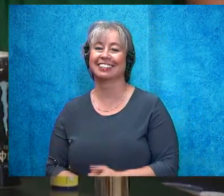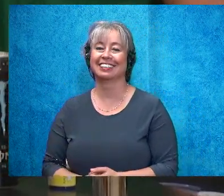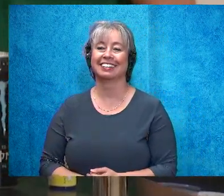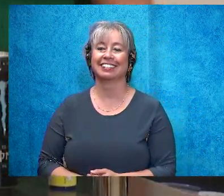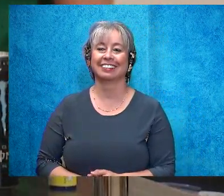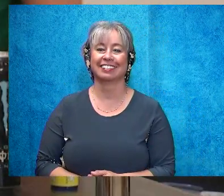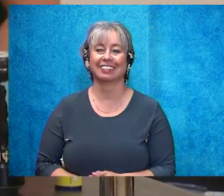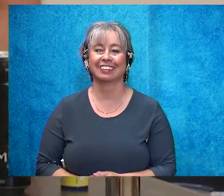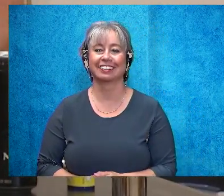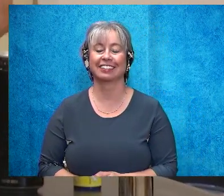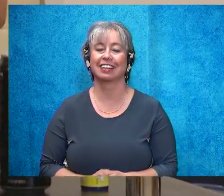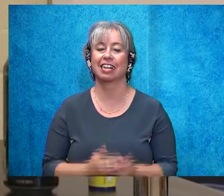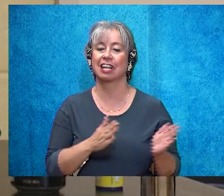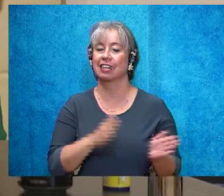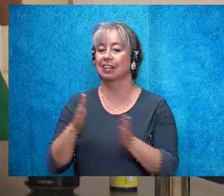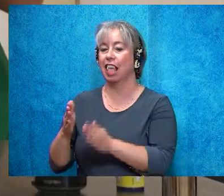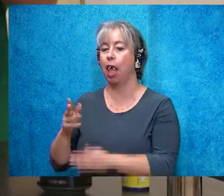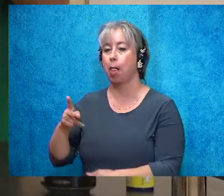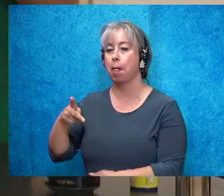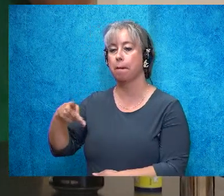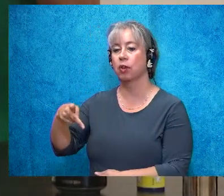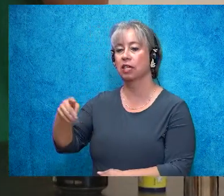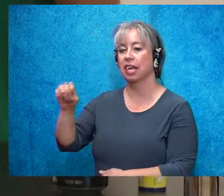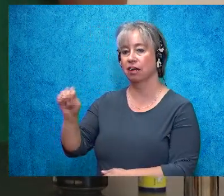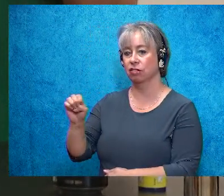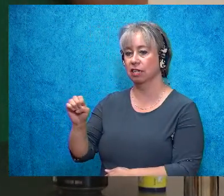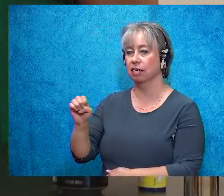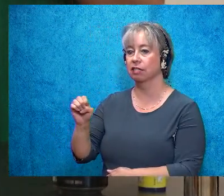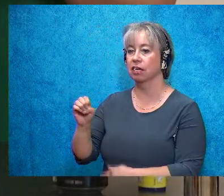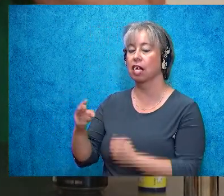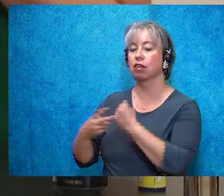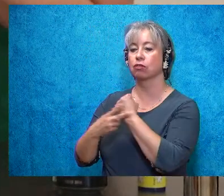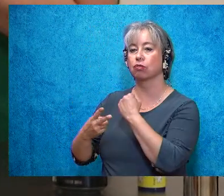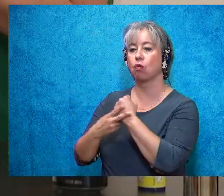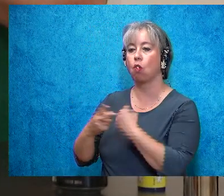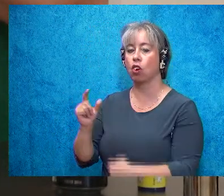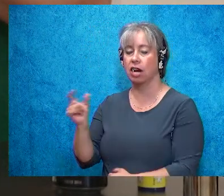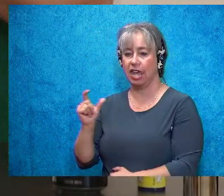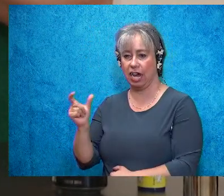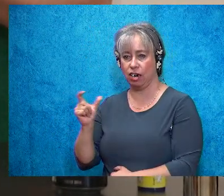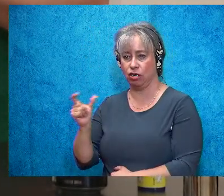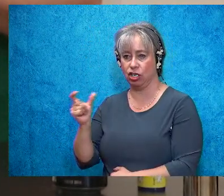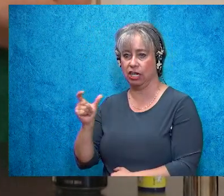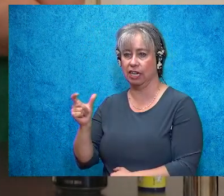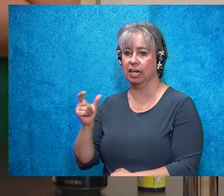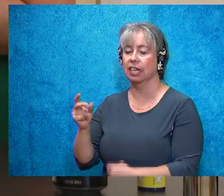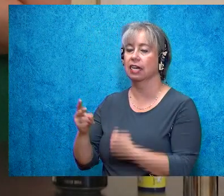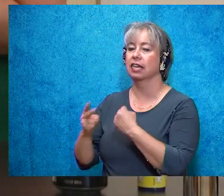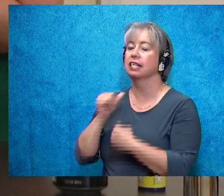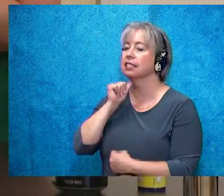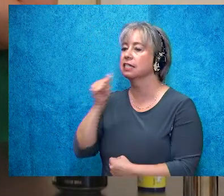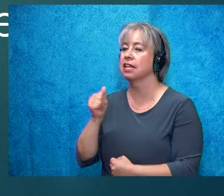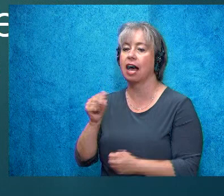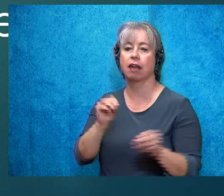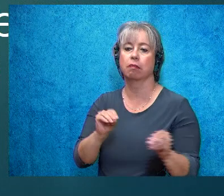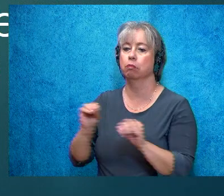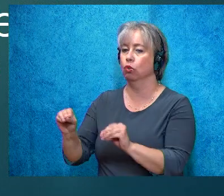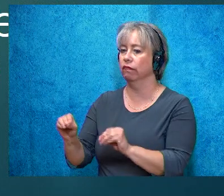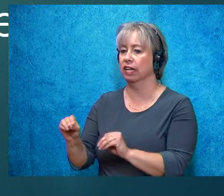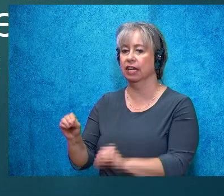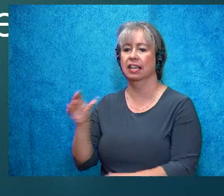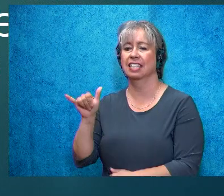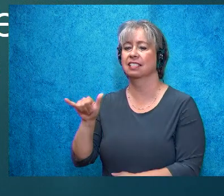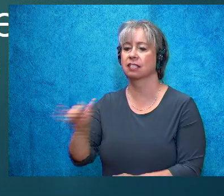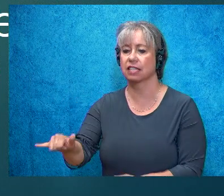is stored energy. That means our object isn't moving yet. Two types of energy that depend on